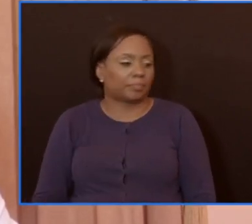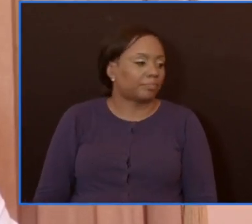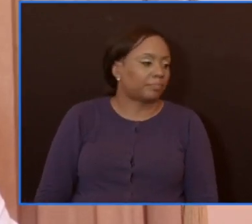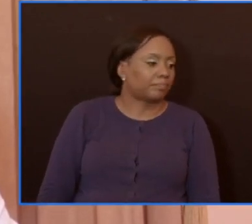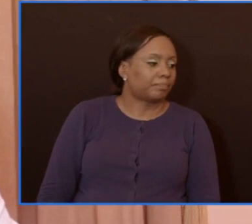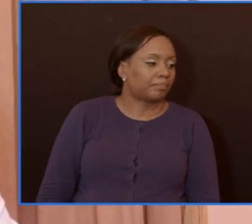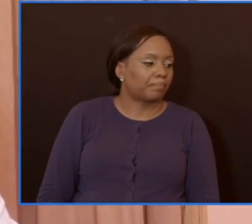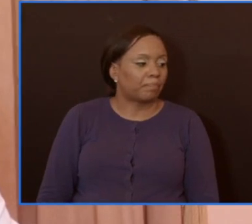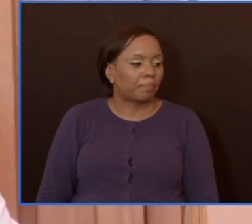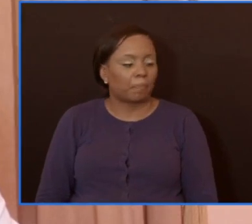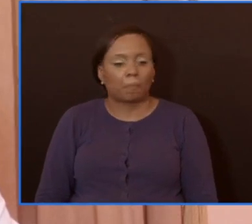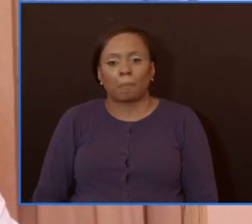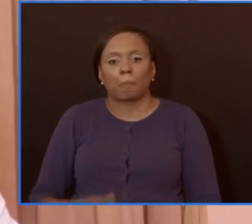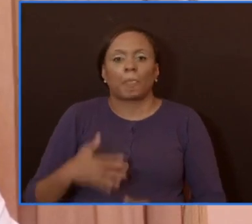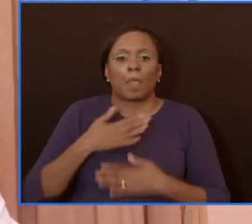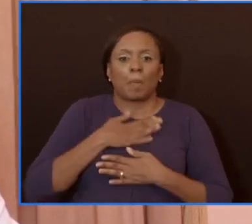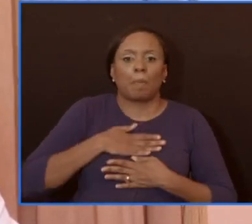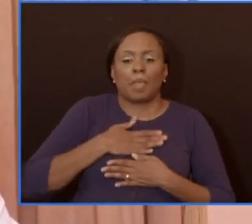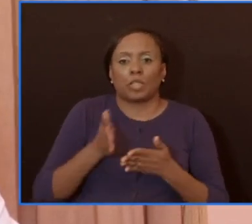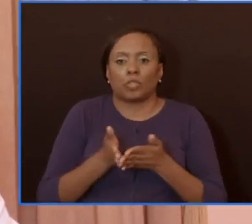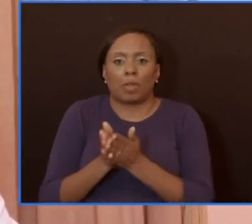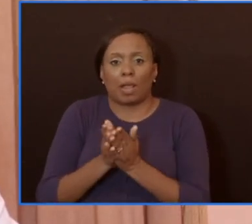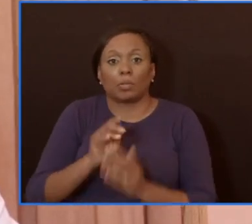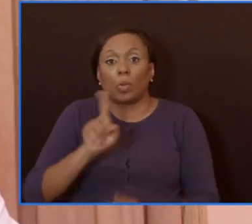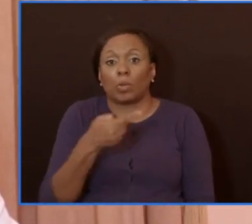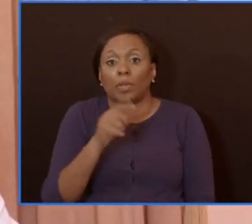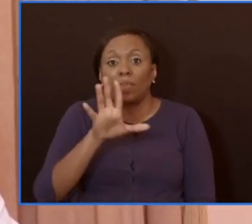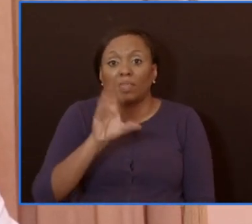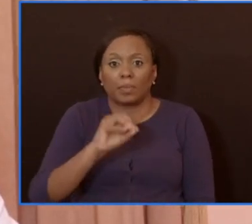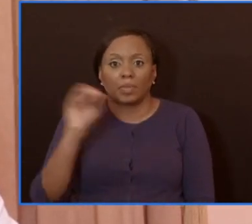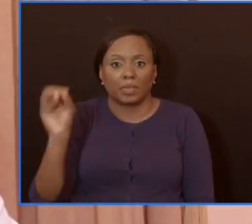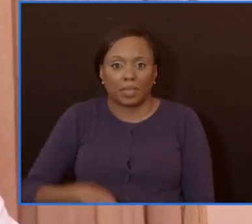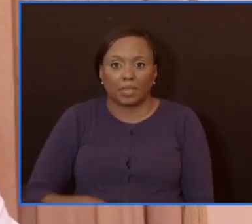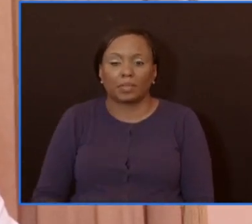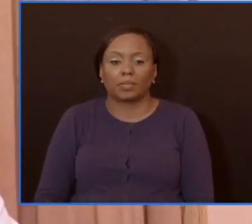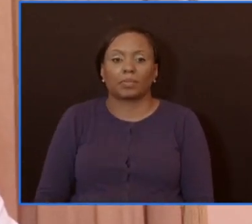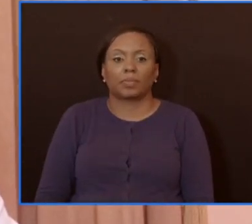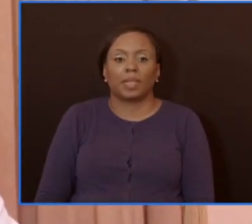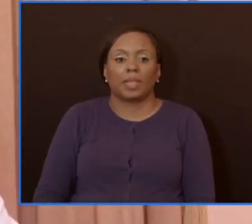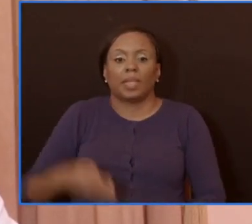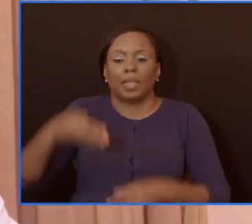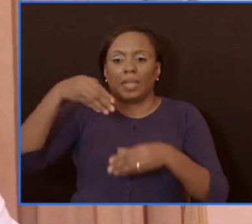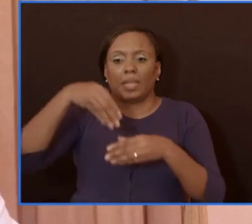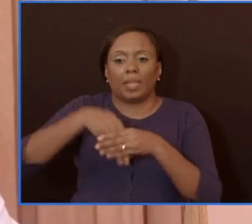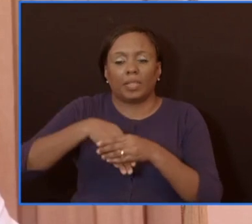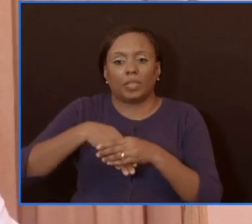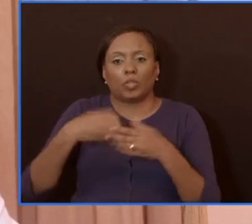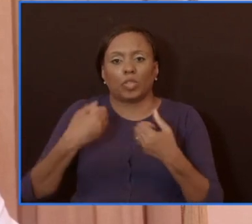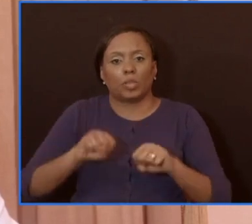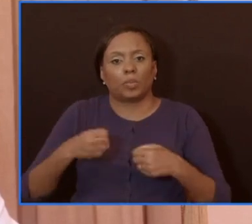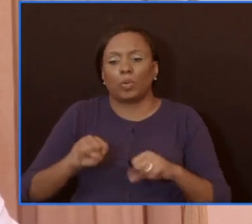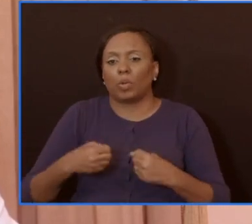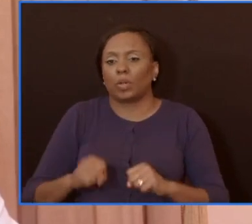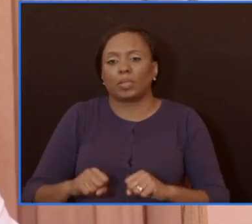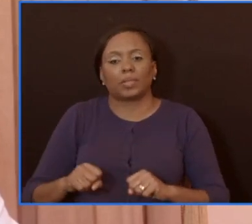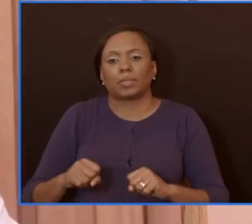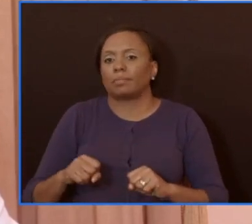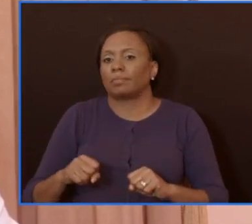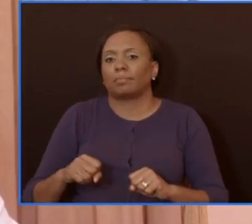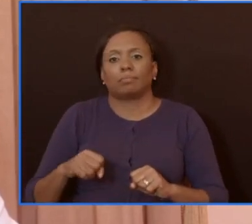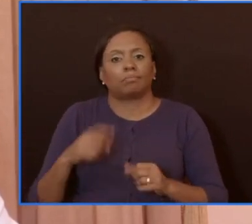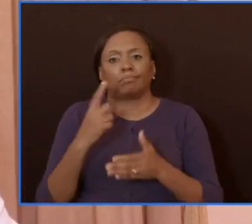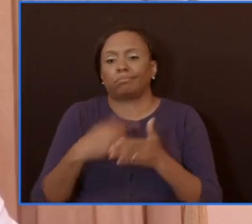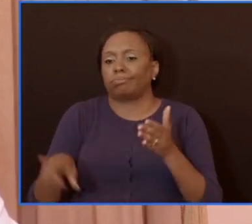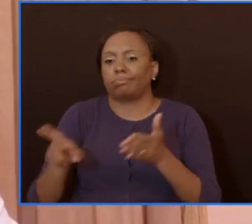50% capacity, and all indoor sports are prohibited at this time. Non-contact outdoor